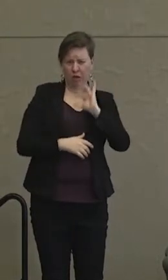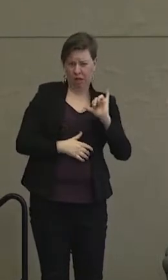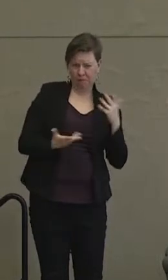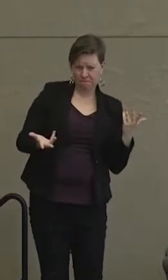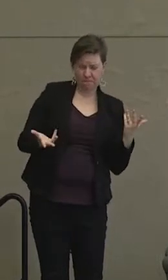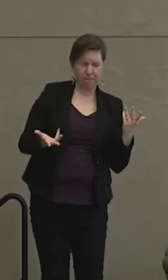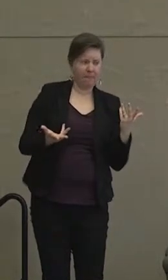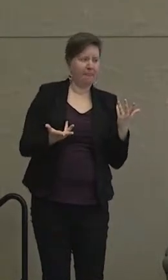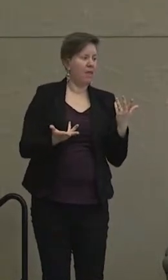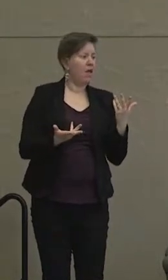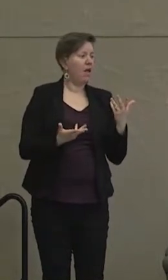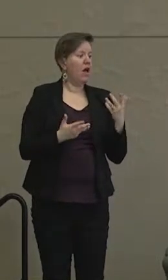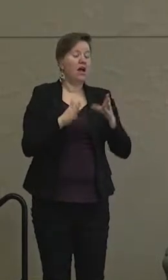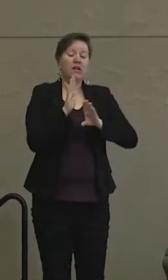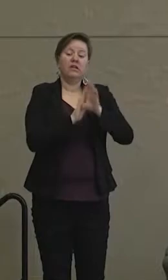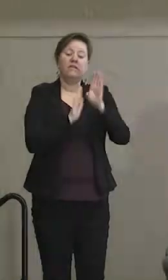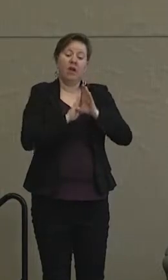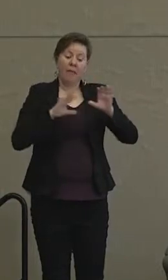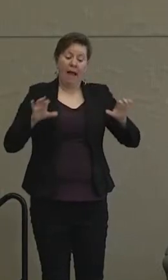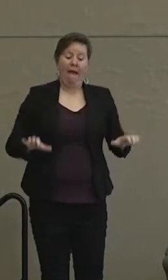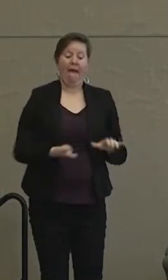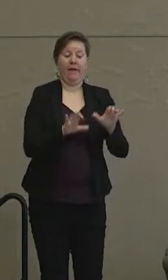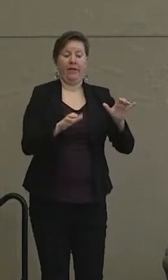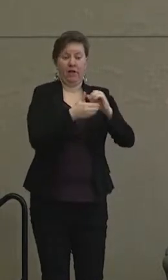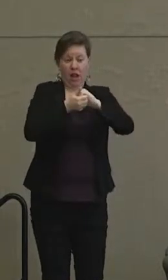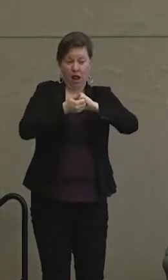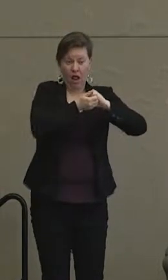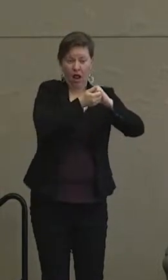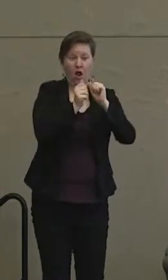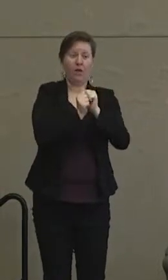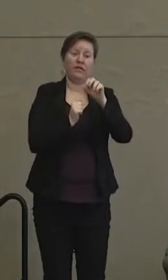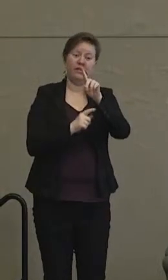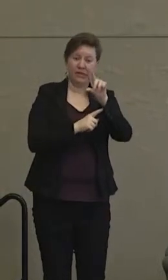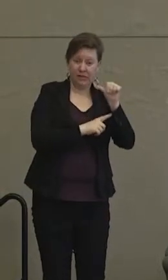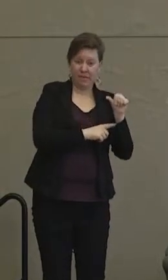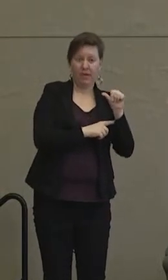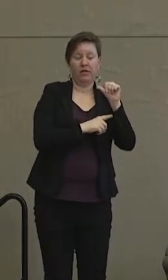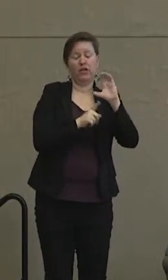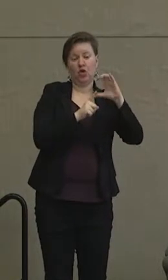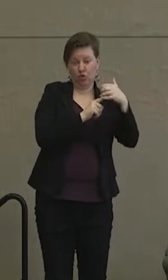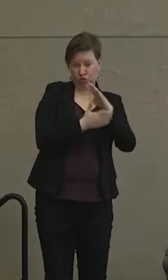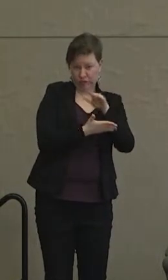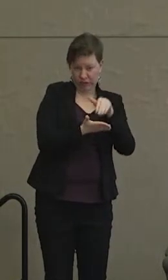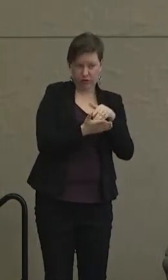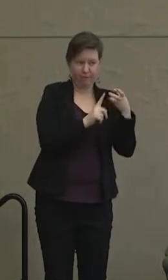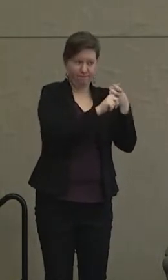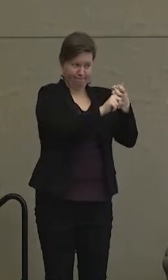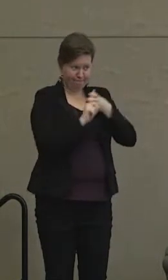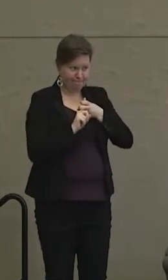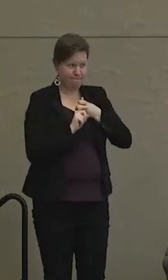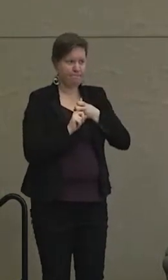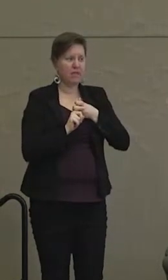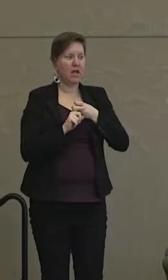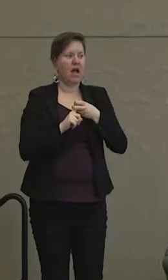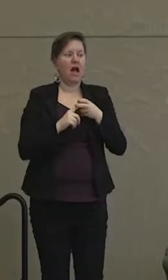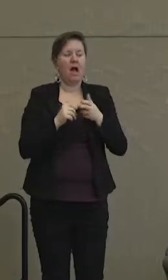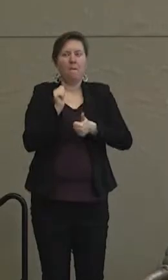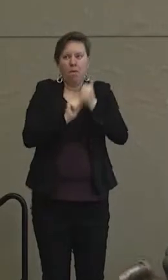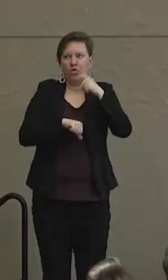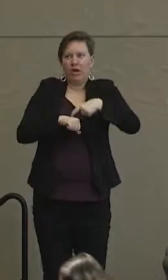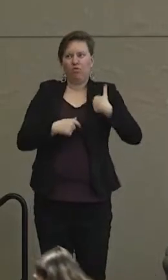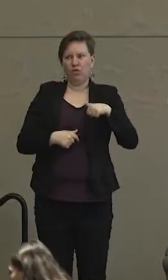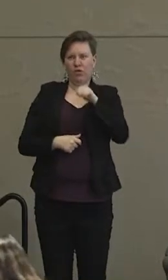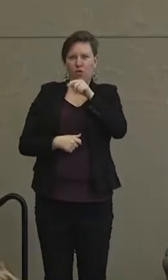like developing active collaborations with like the Disability Cultural Center, where largely we don't talk